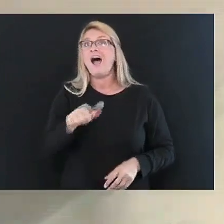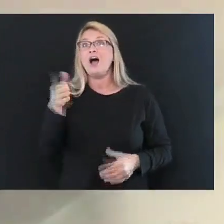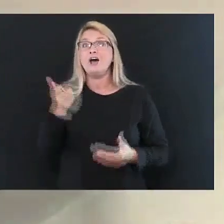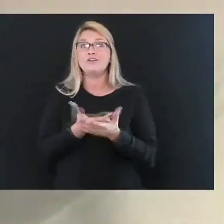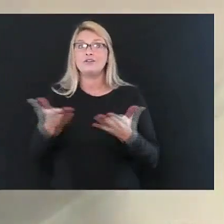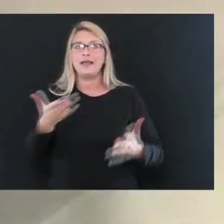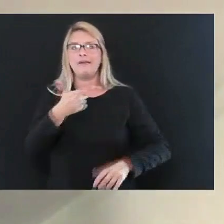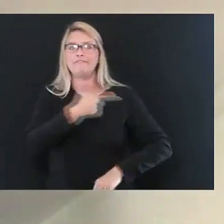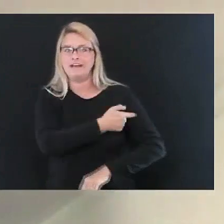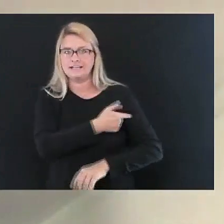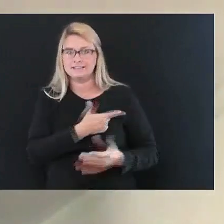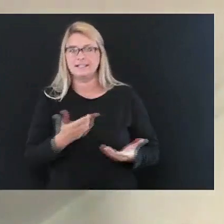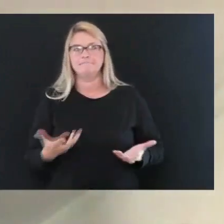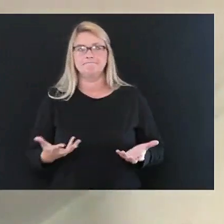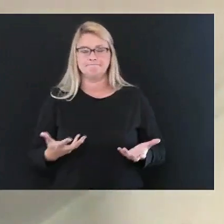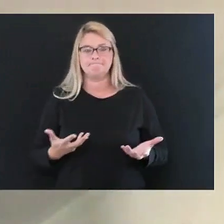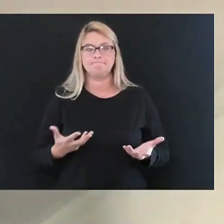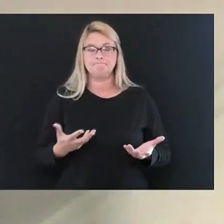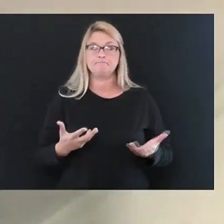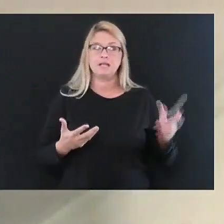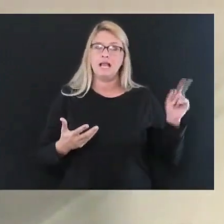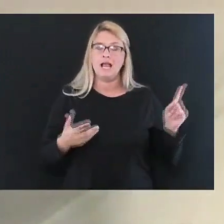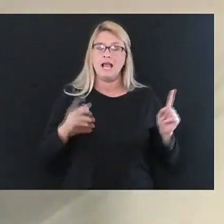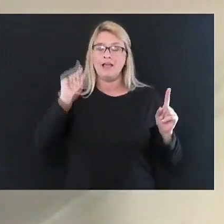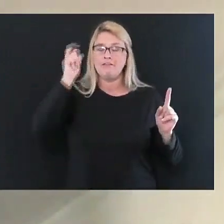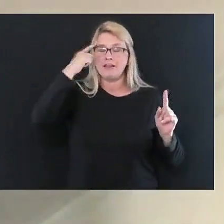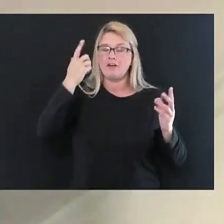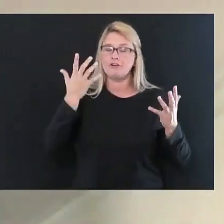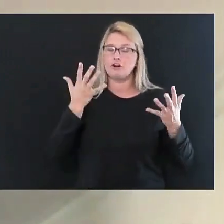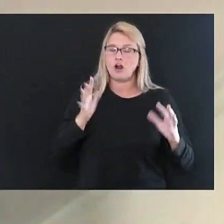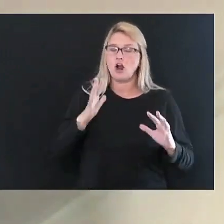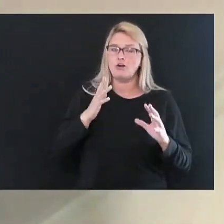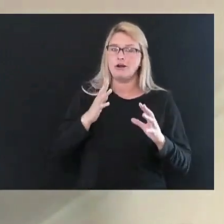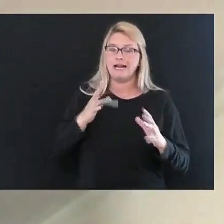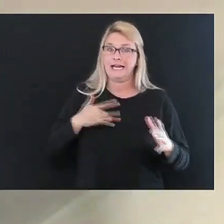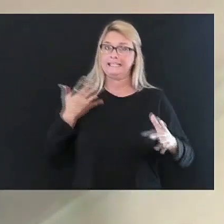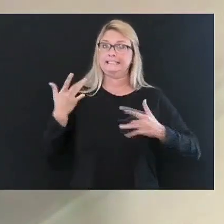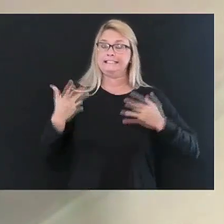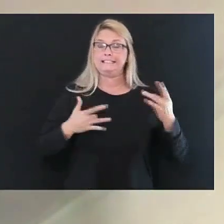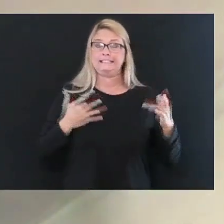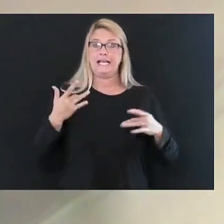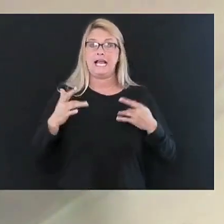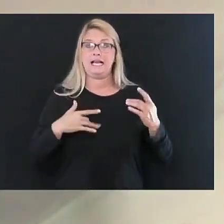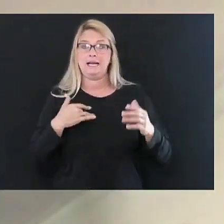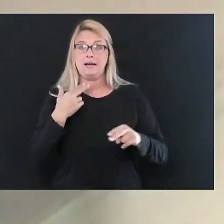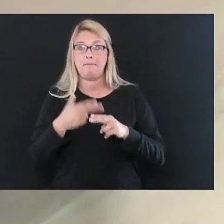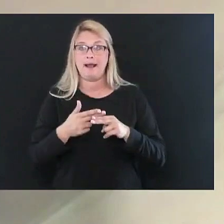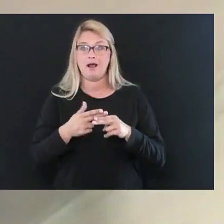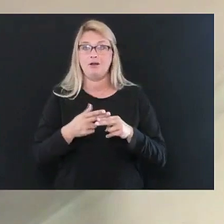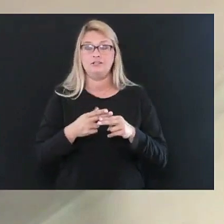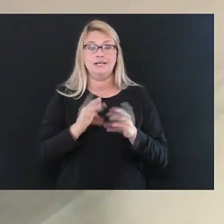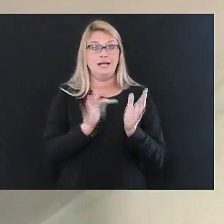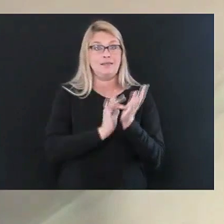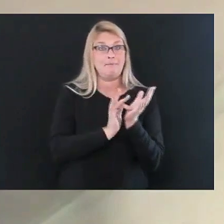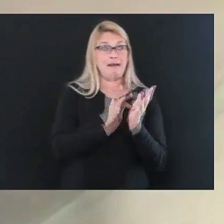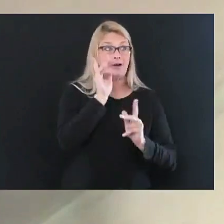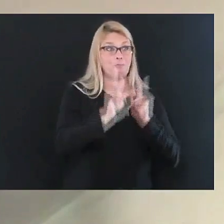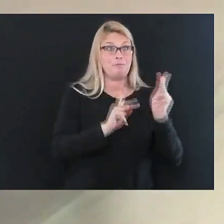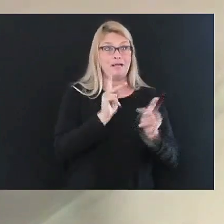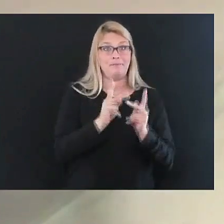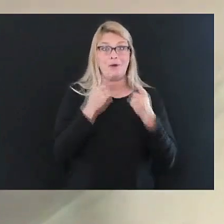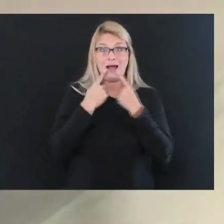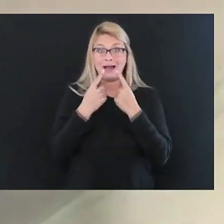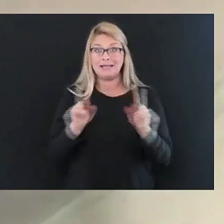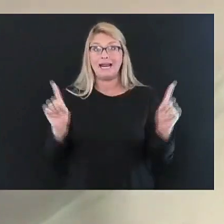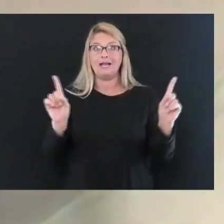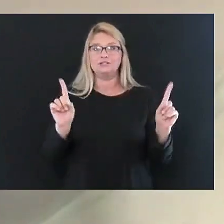this is a big deal, and the governor reflected the enthusiasm that many people in the medical field are seeing. Just to be clear,